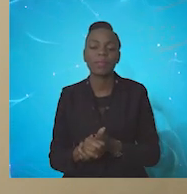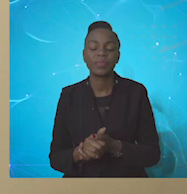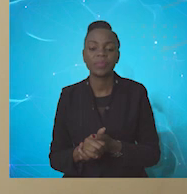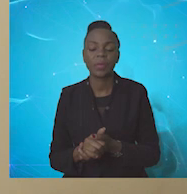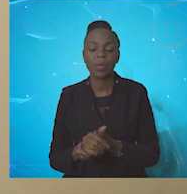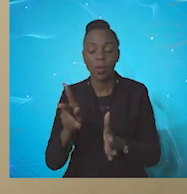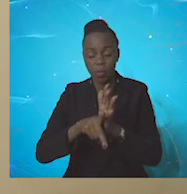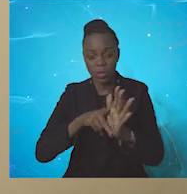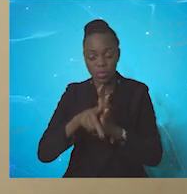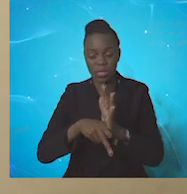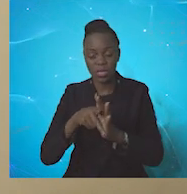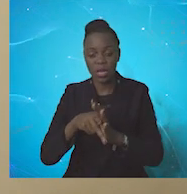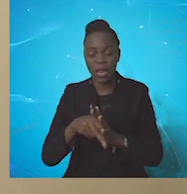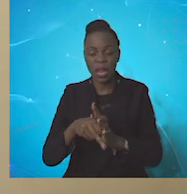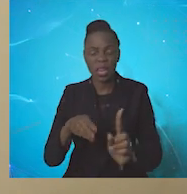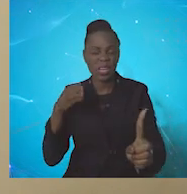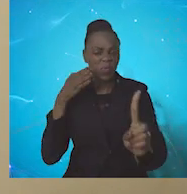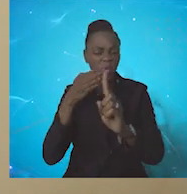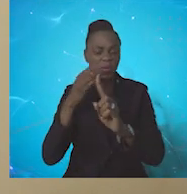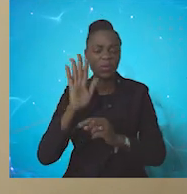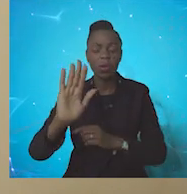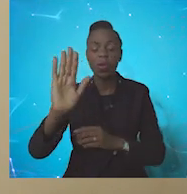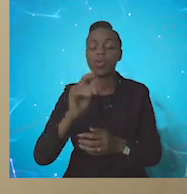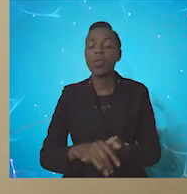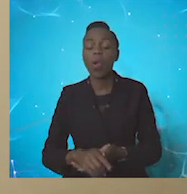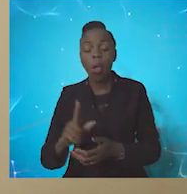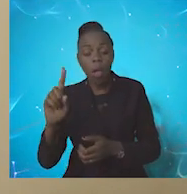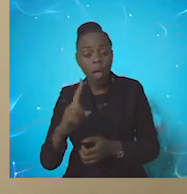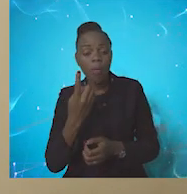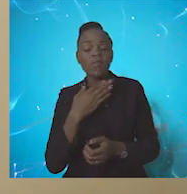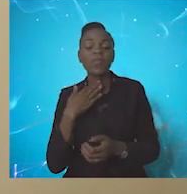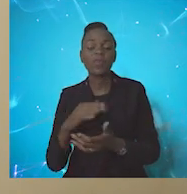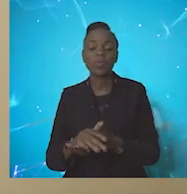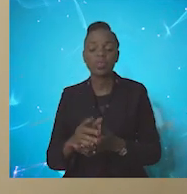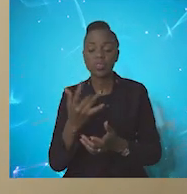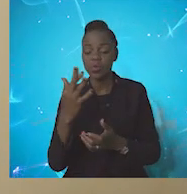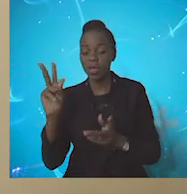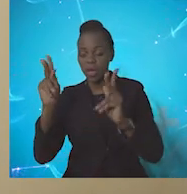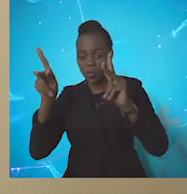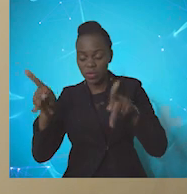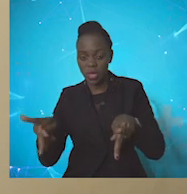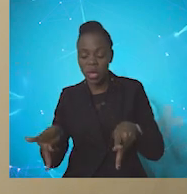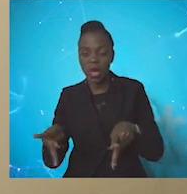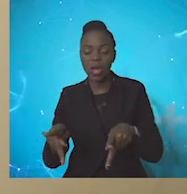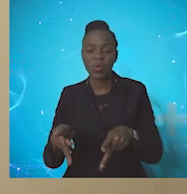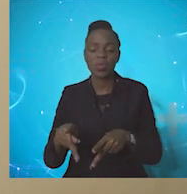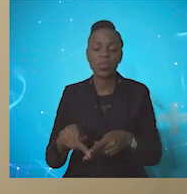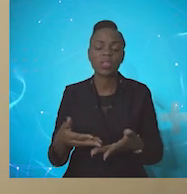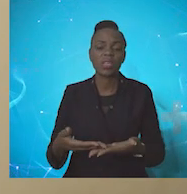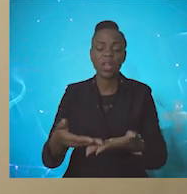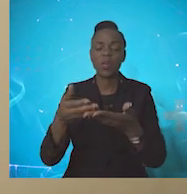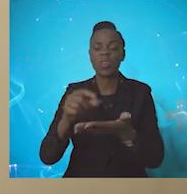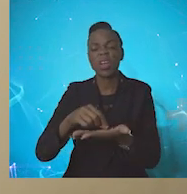the project has a number of goals. The first one, as I've said, they want to improve capacity in the country for healthcare workers in how to use this